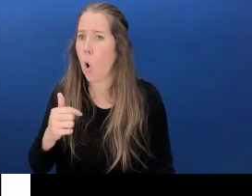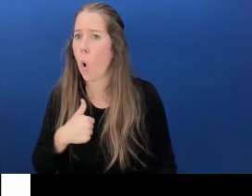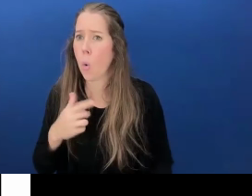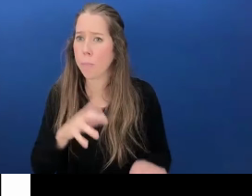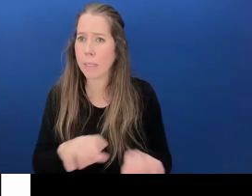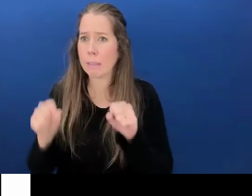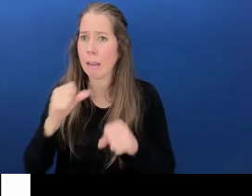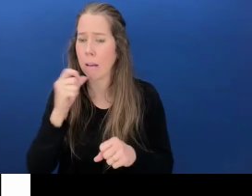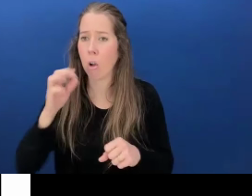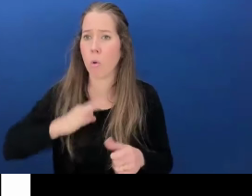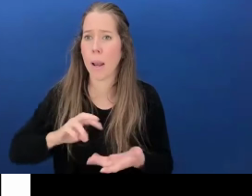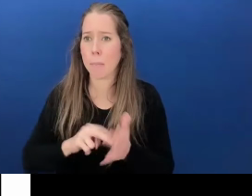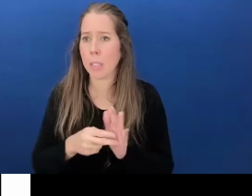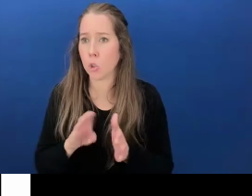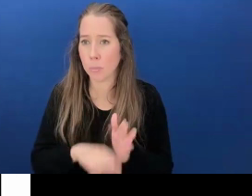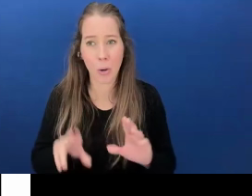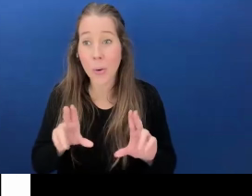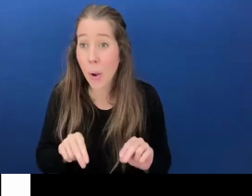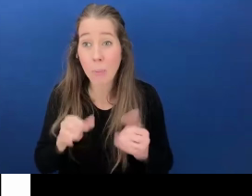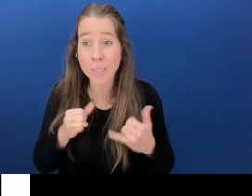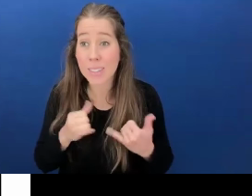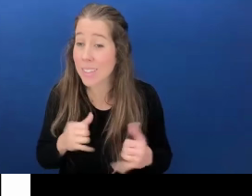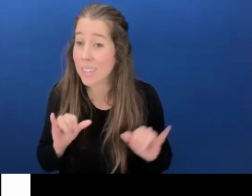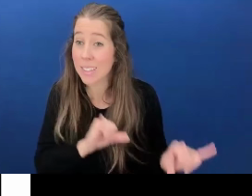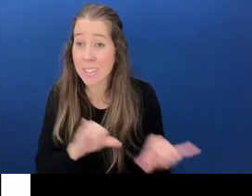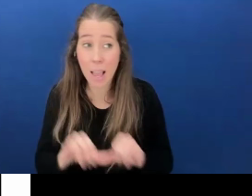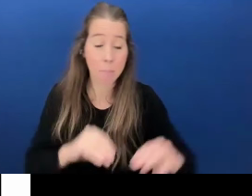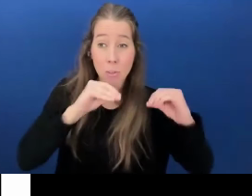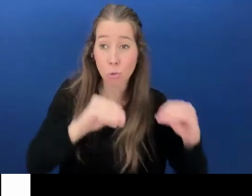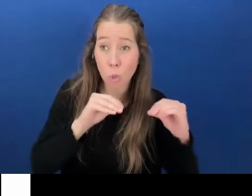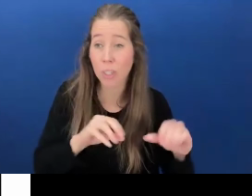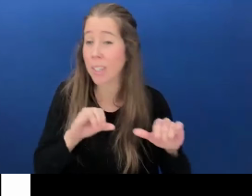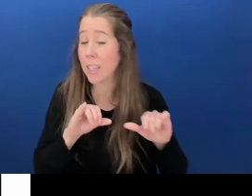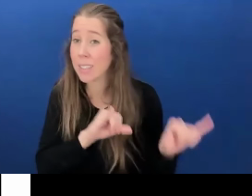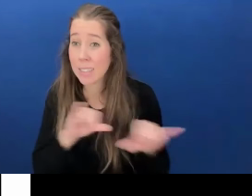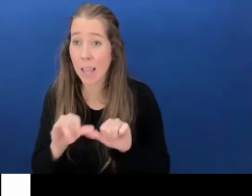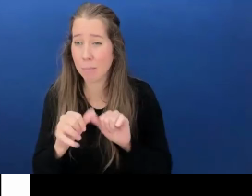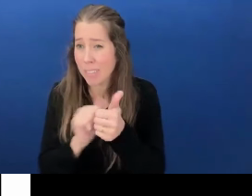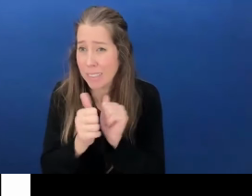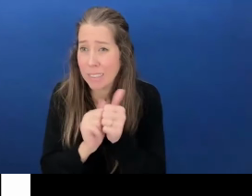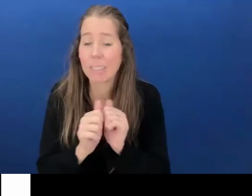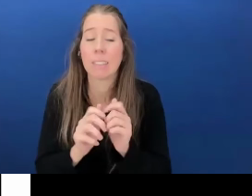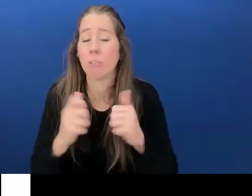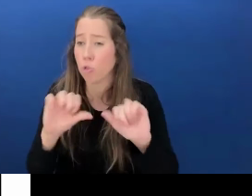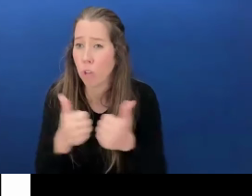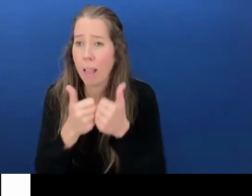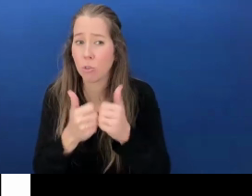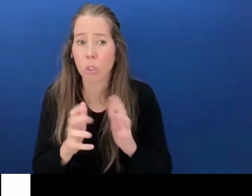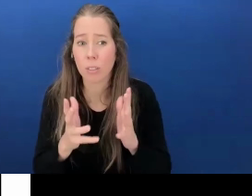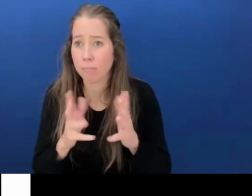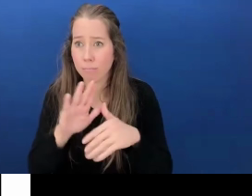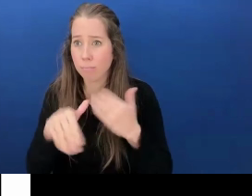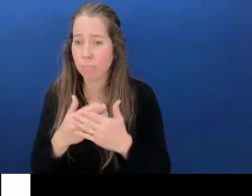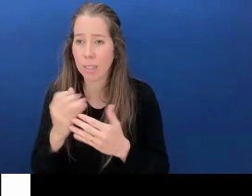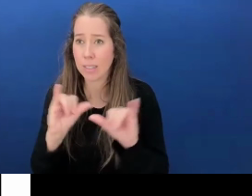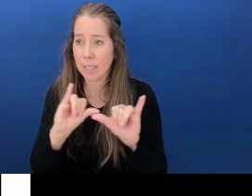of the class. You're getting the same instruction, you're getting the same rigor, you're getting all the same teaching and content. So it's just a matter